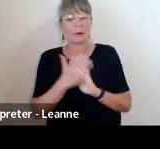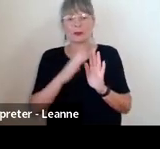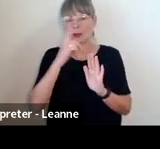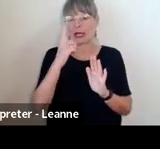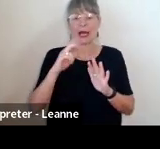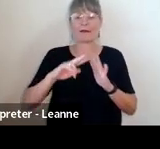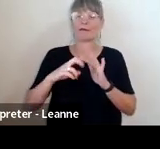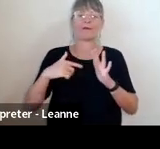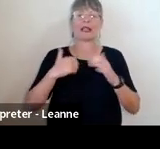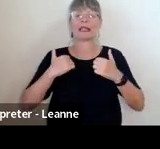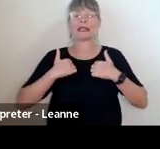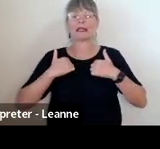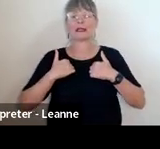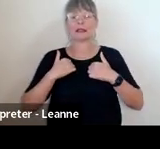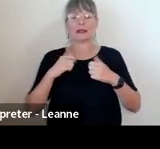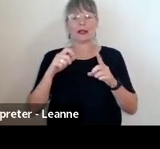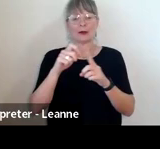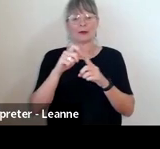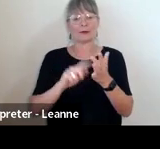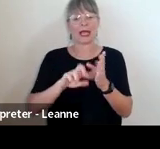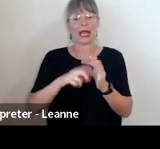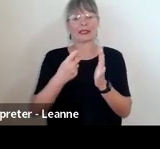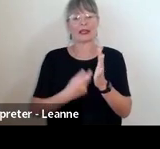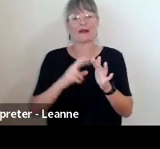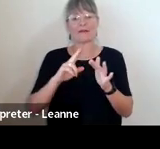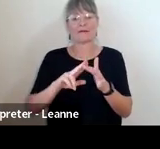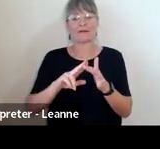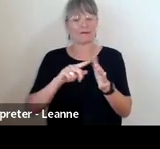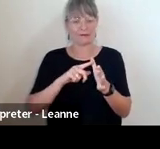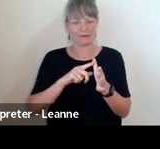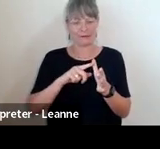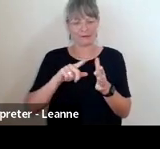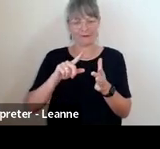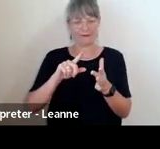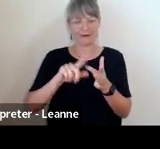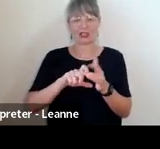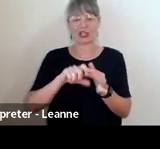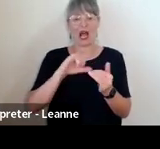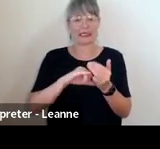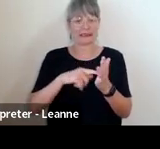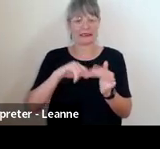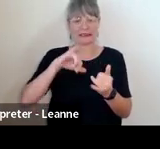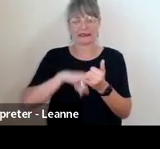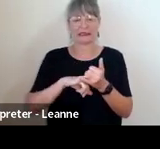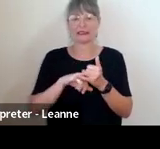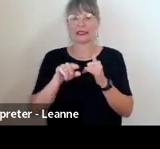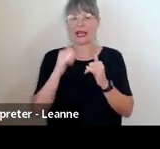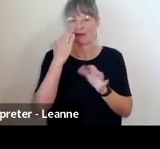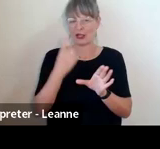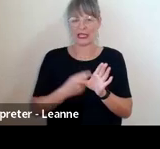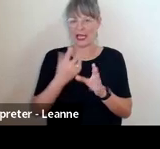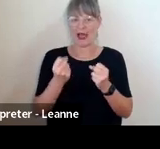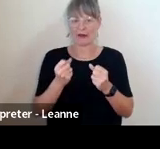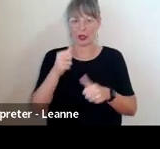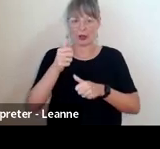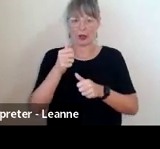example, grapple with plantar fasciitis each and every year. We believe that this tiny piece of tech can have an enormous impact on the lives of so